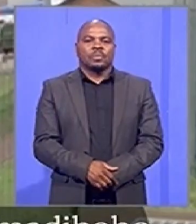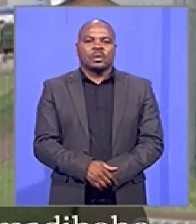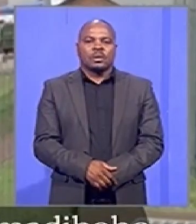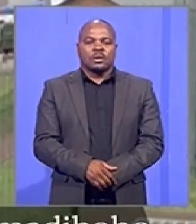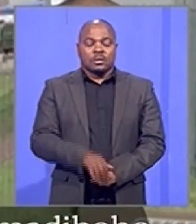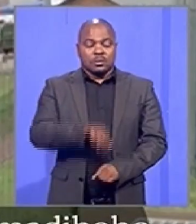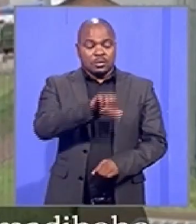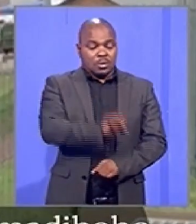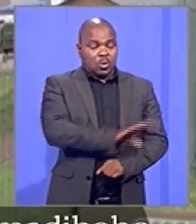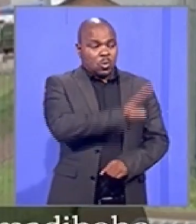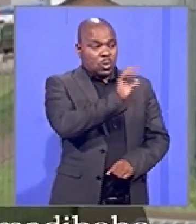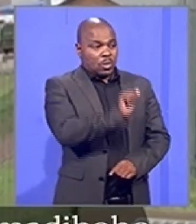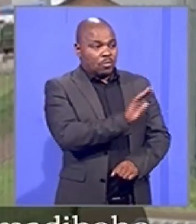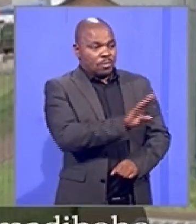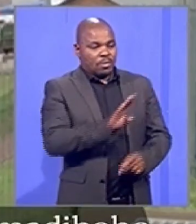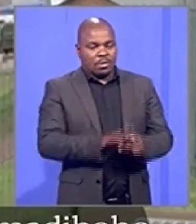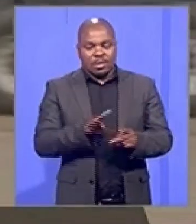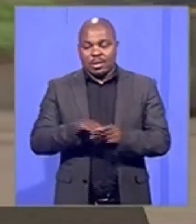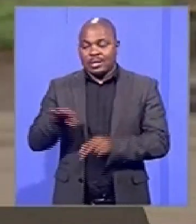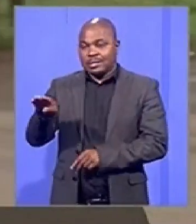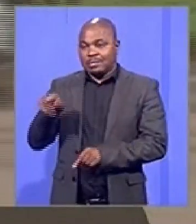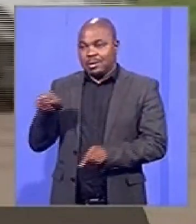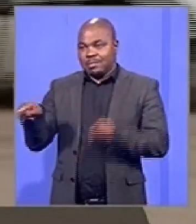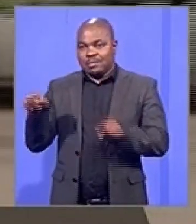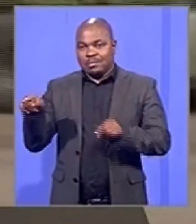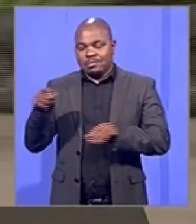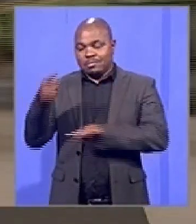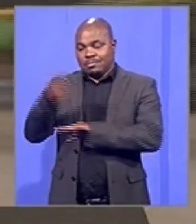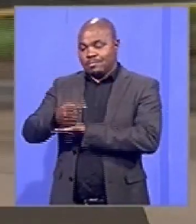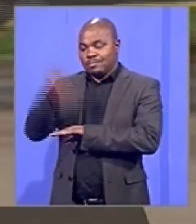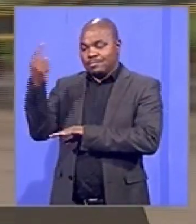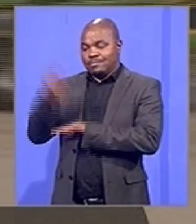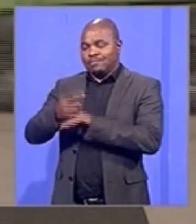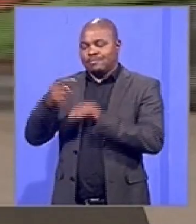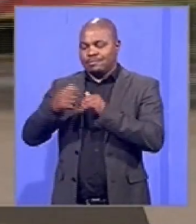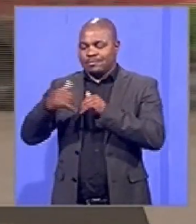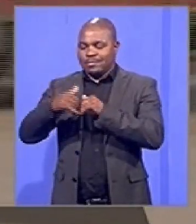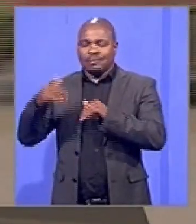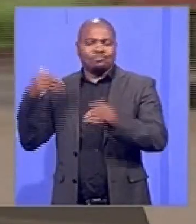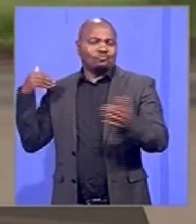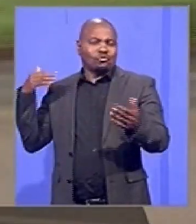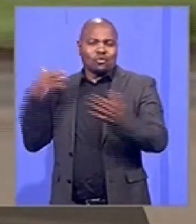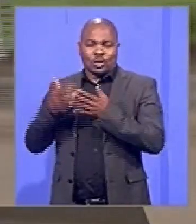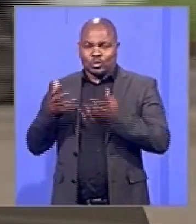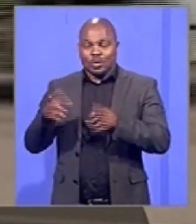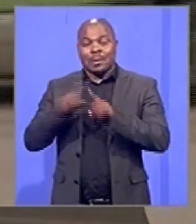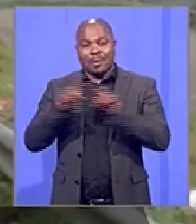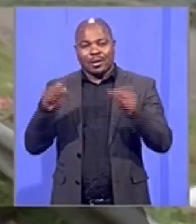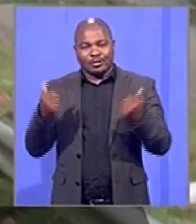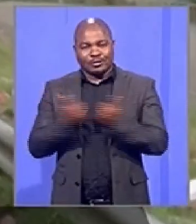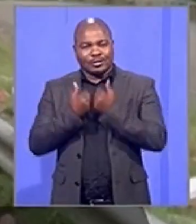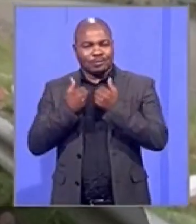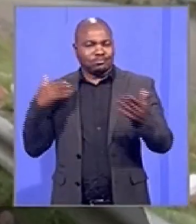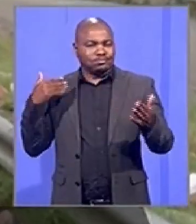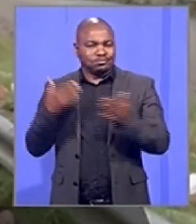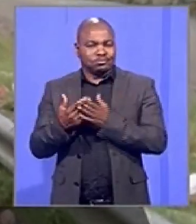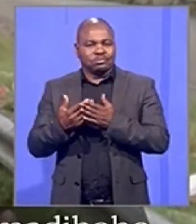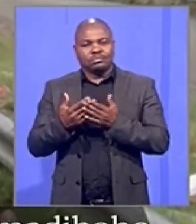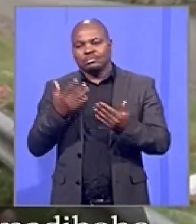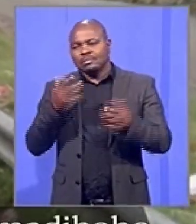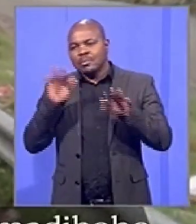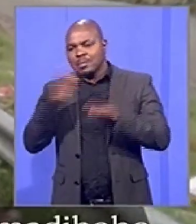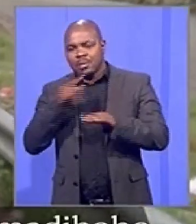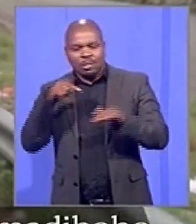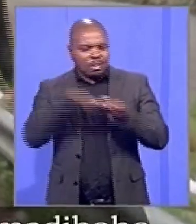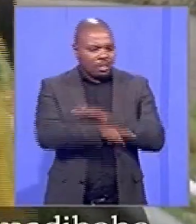Afrika Borwa le Zimbabwe di sale di ntse di kgolagantswe ke melelwane go tloga kgale. Fela go ntse le dikgwetlho di le dintsi tsa go tsenelana ga